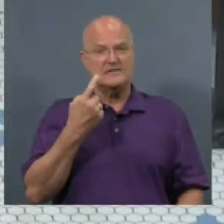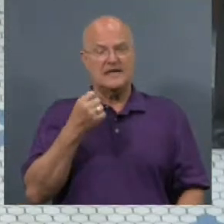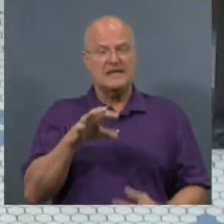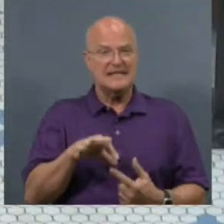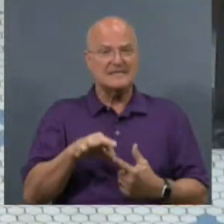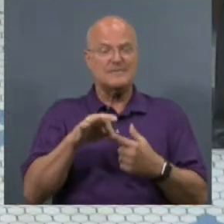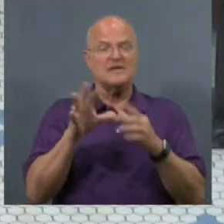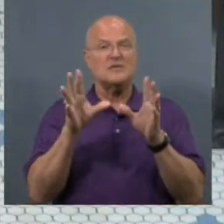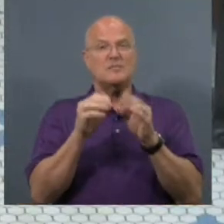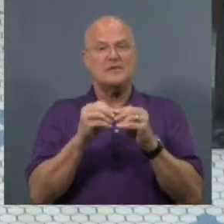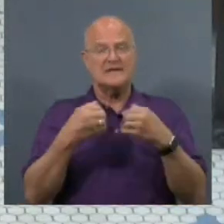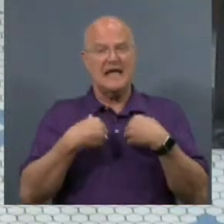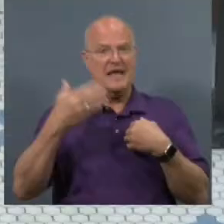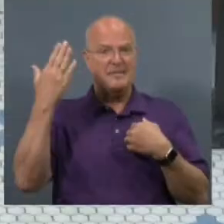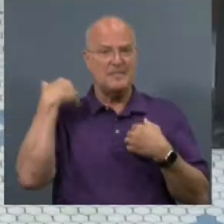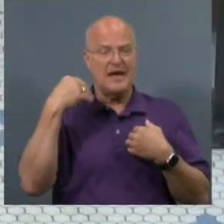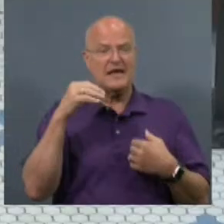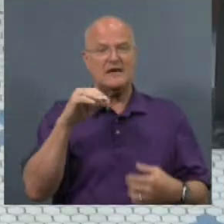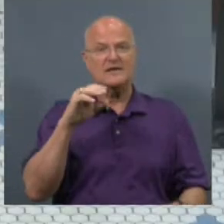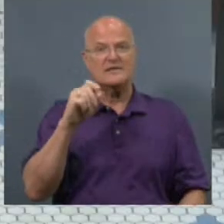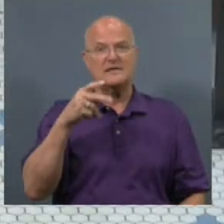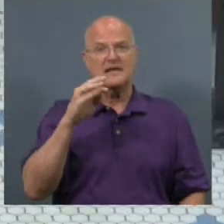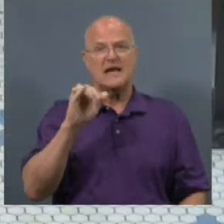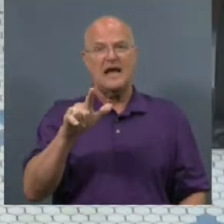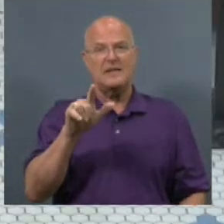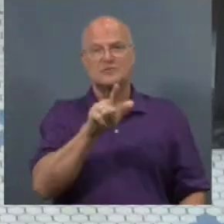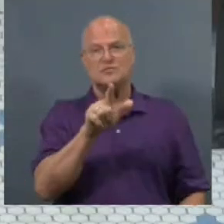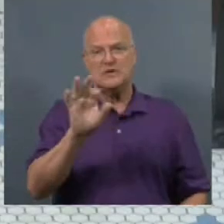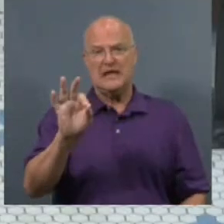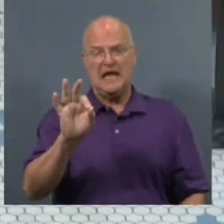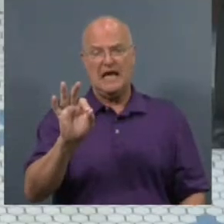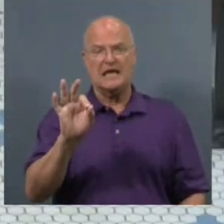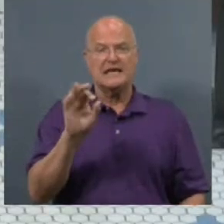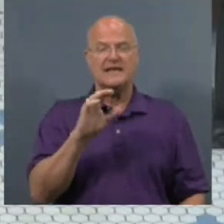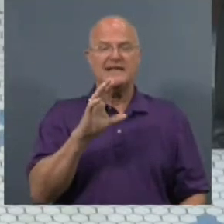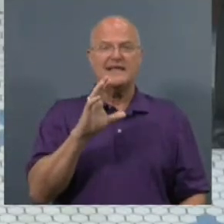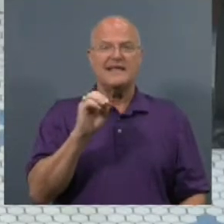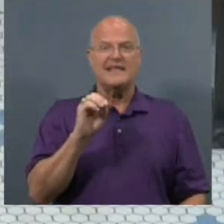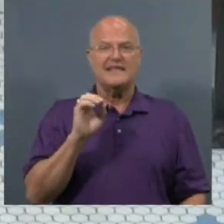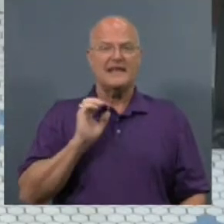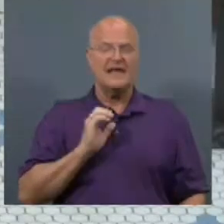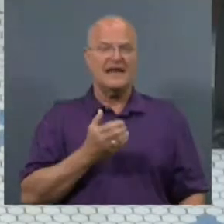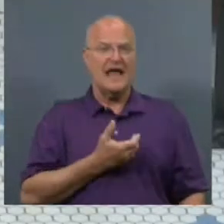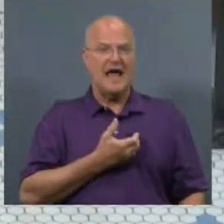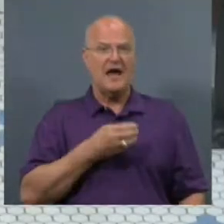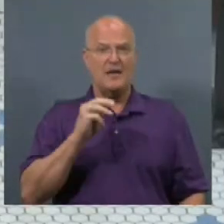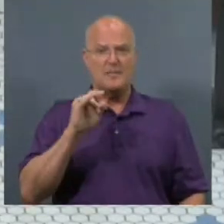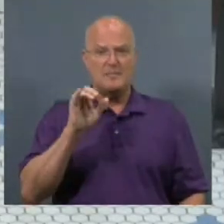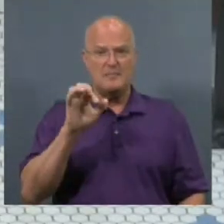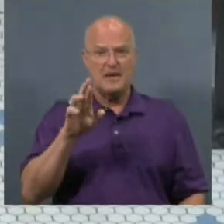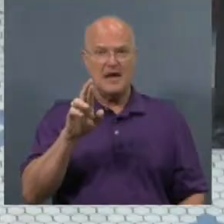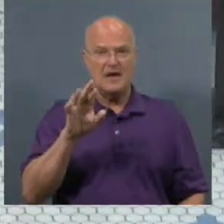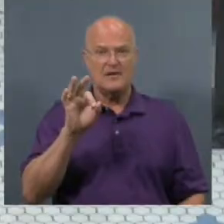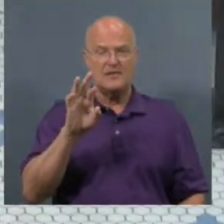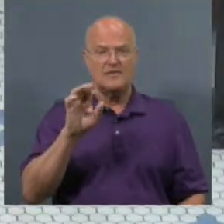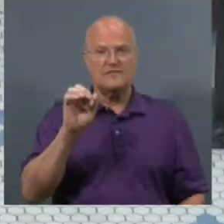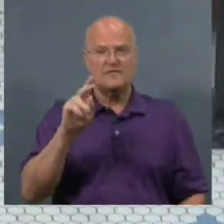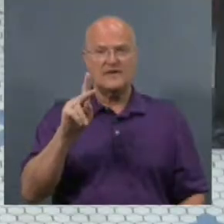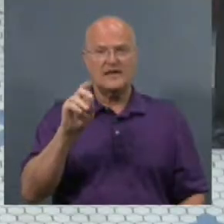special meeting that was held back on the 29th of April, and our mayor, Frank